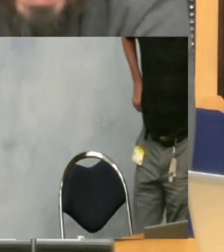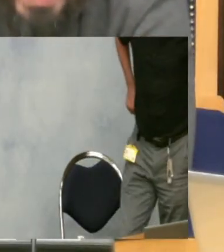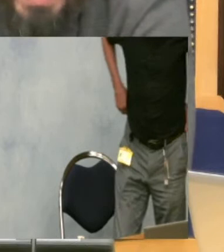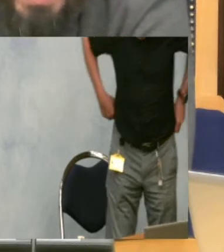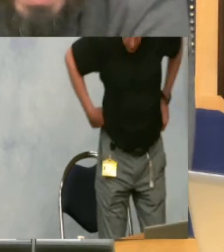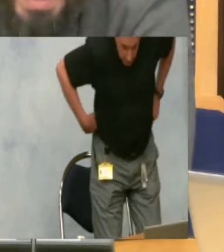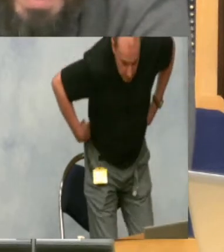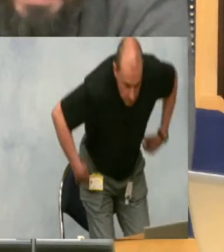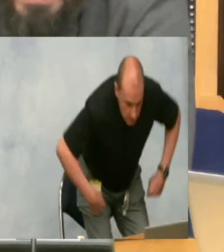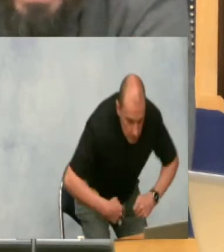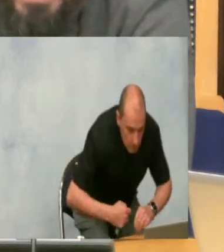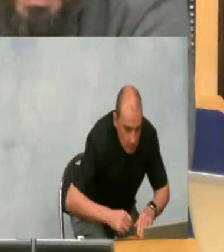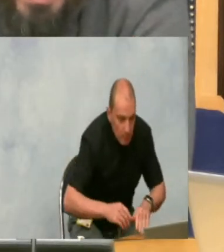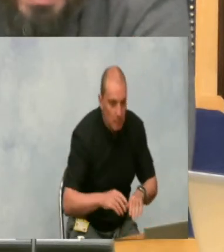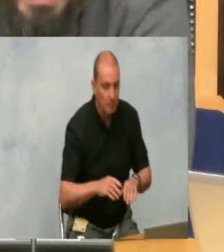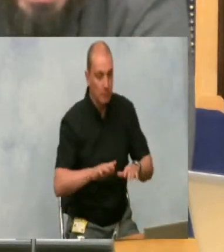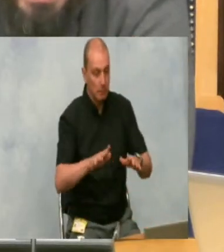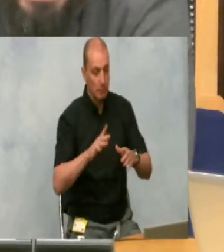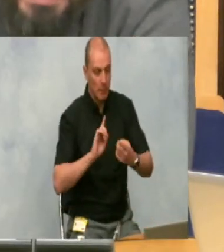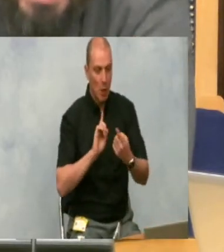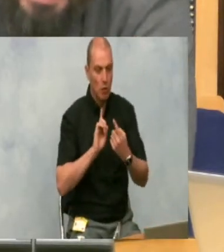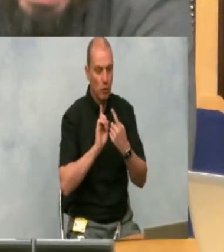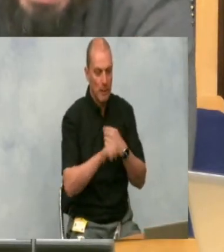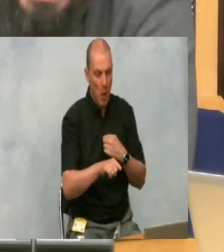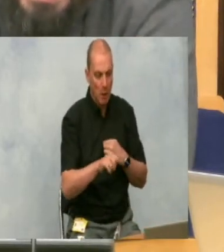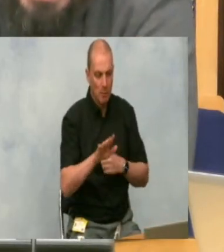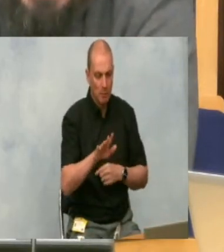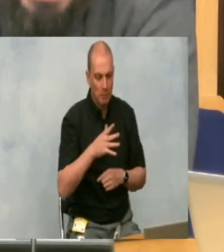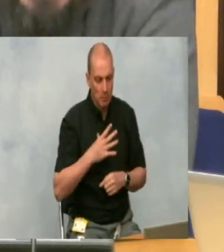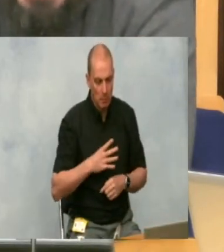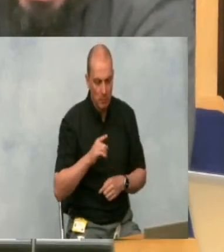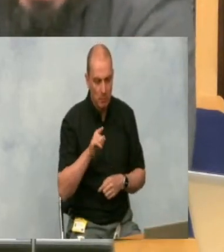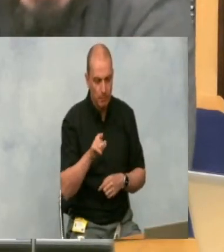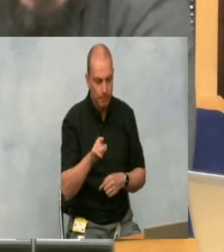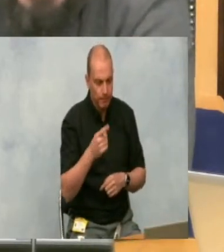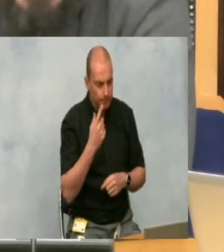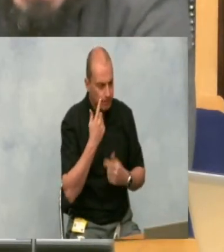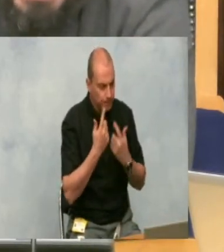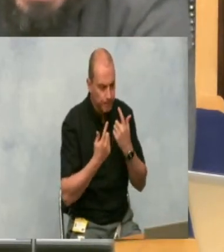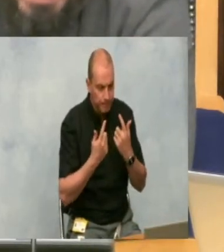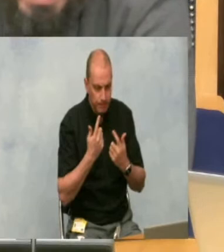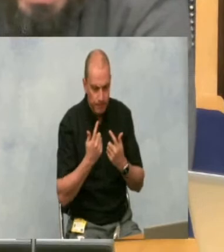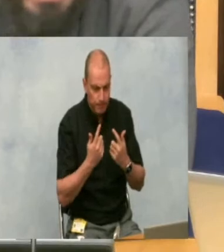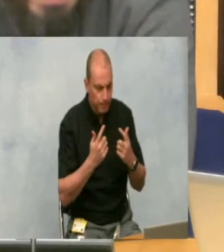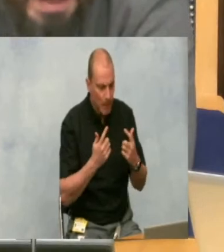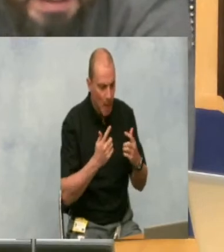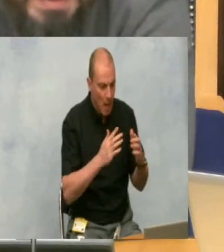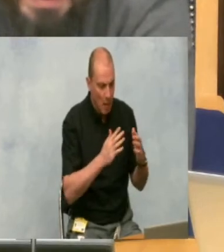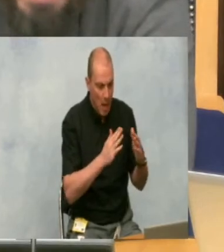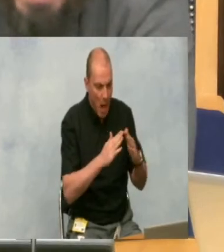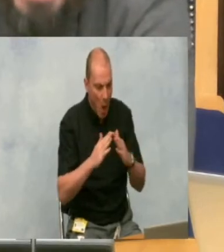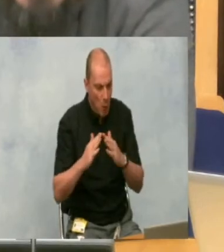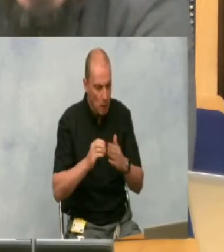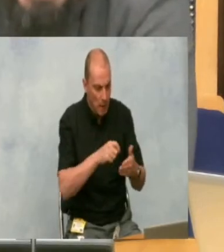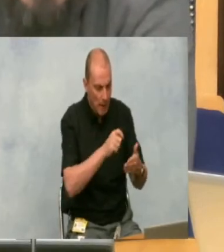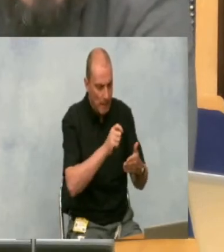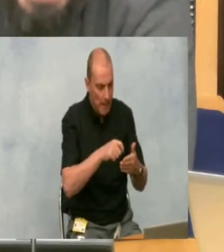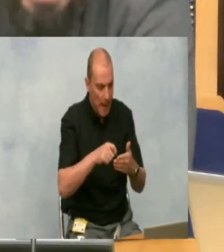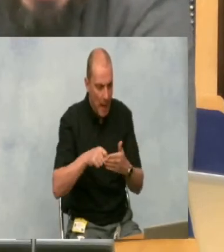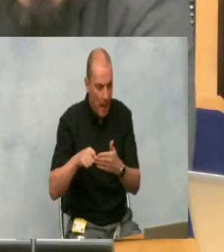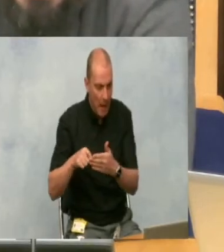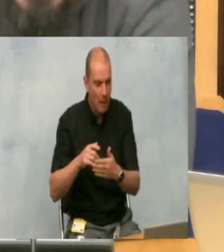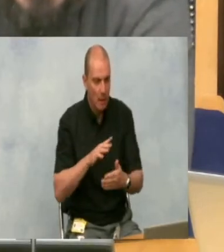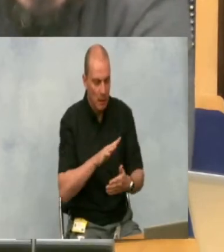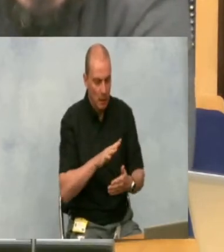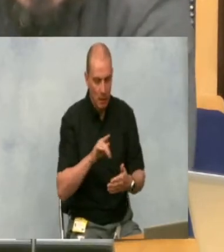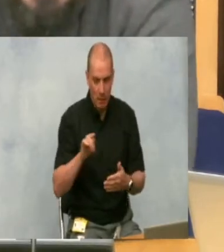Buchanan's making. You know, if you look at the houses we're buying versus the property that we're selling, but that is the definition of comparing apples